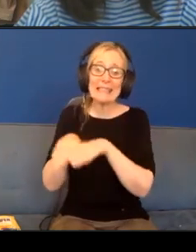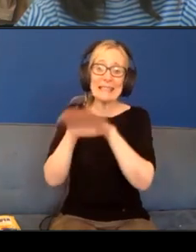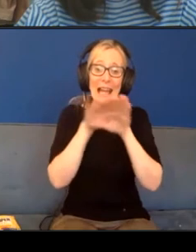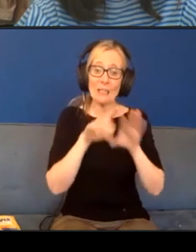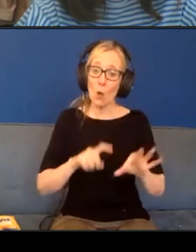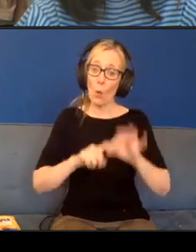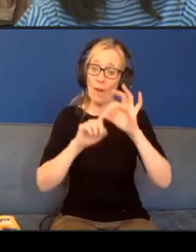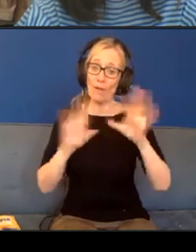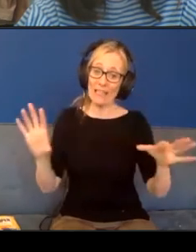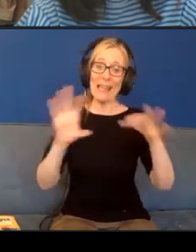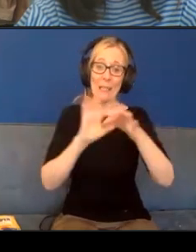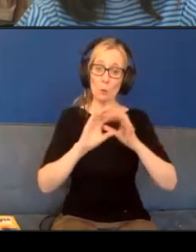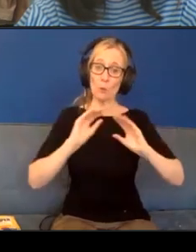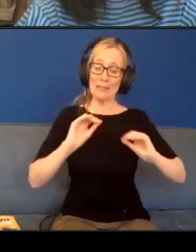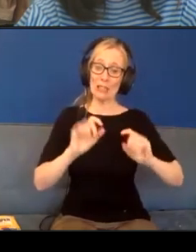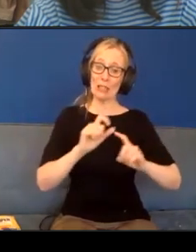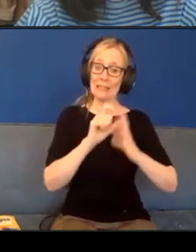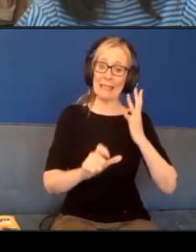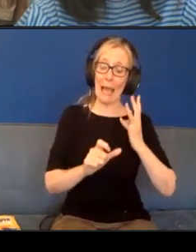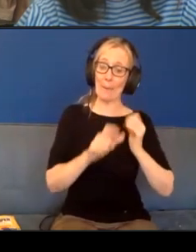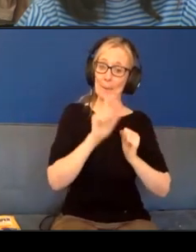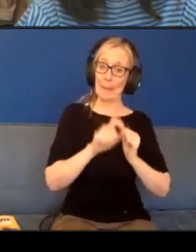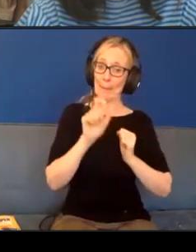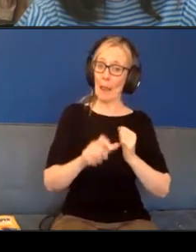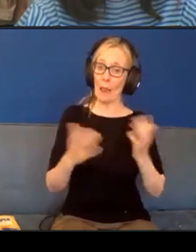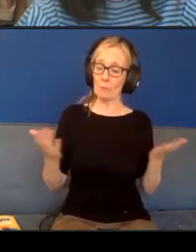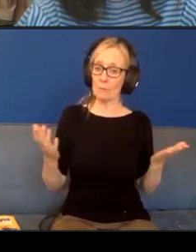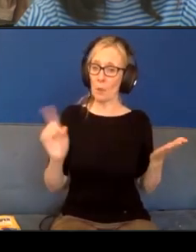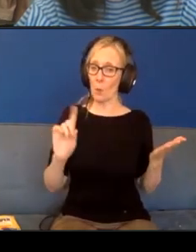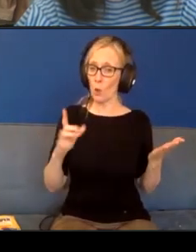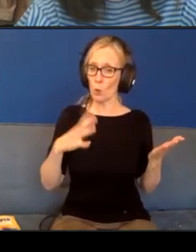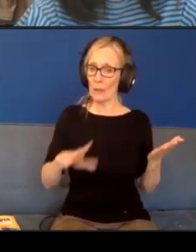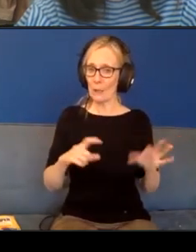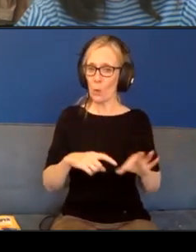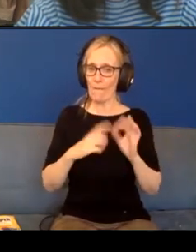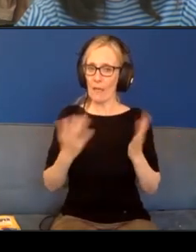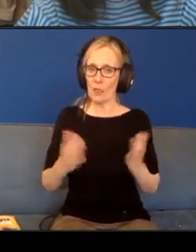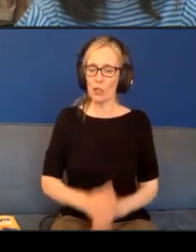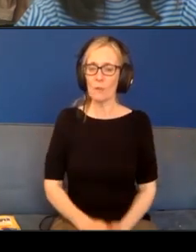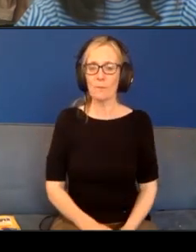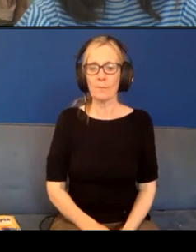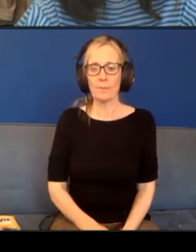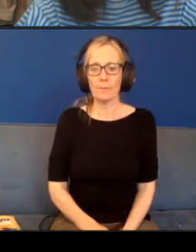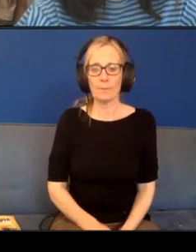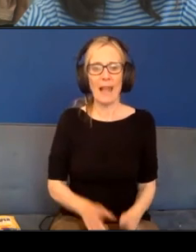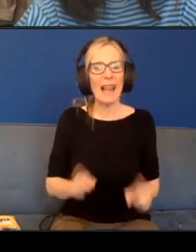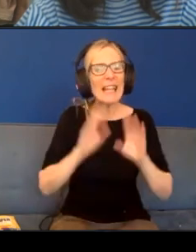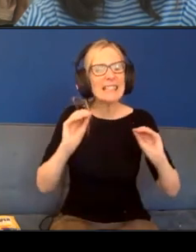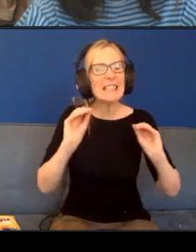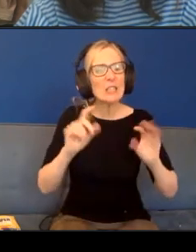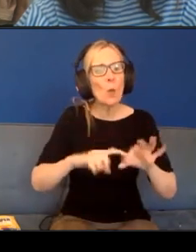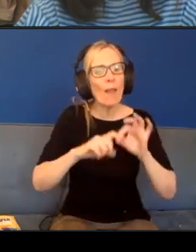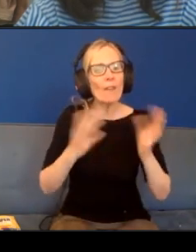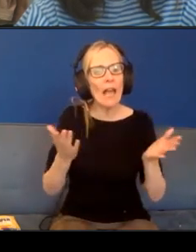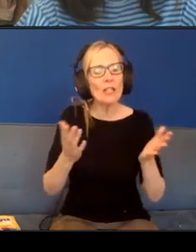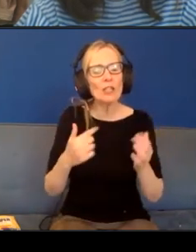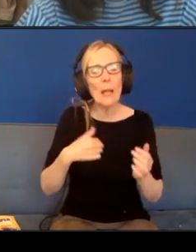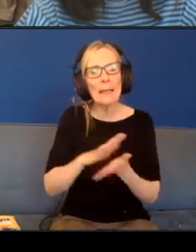apply, or are there any different qualifications that someone might need to take in terms of like teaching qualifications? Sorry, that's what I